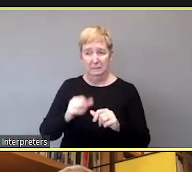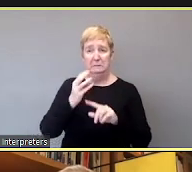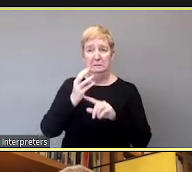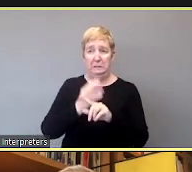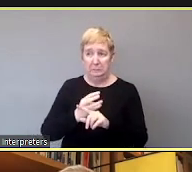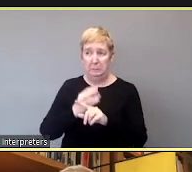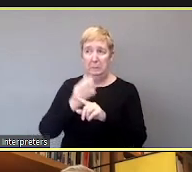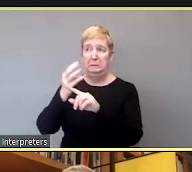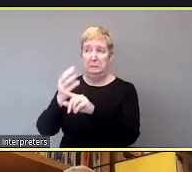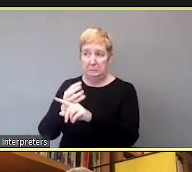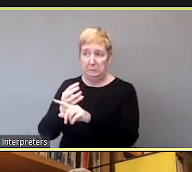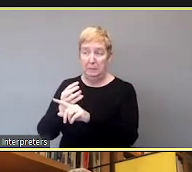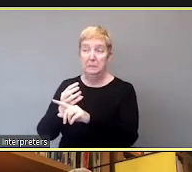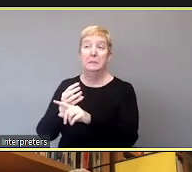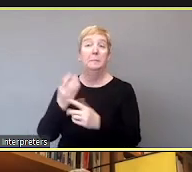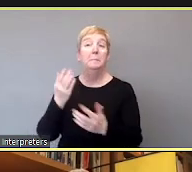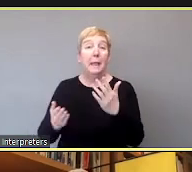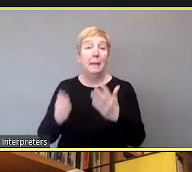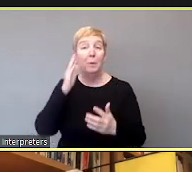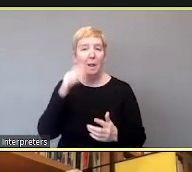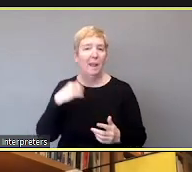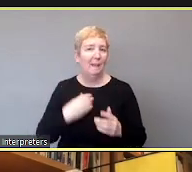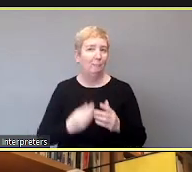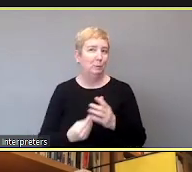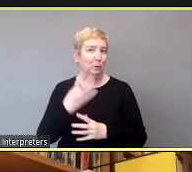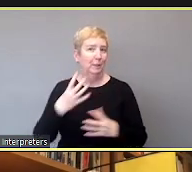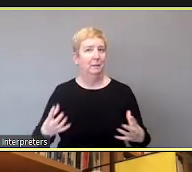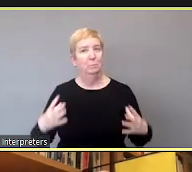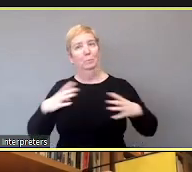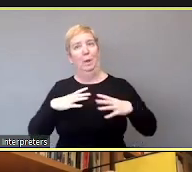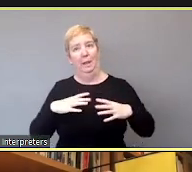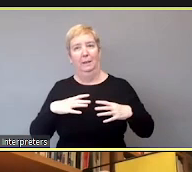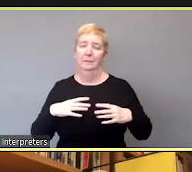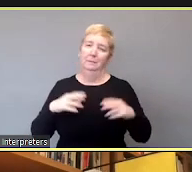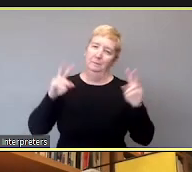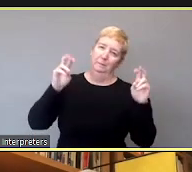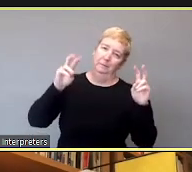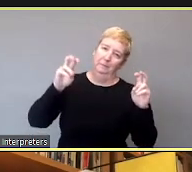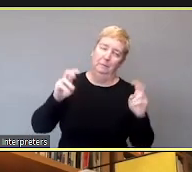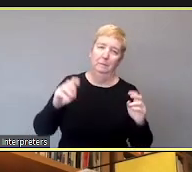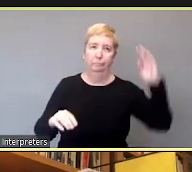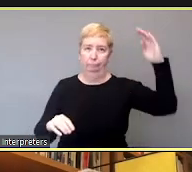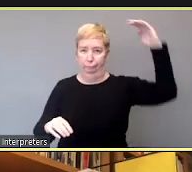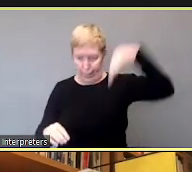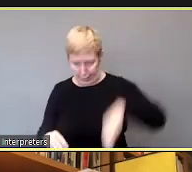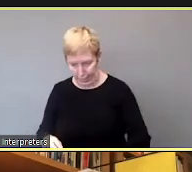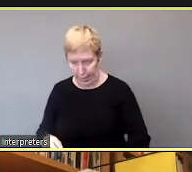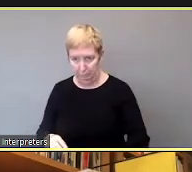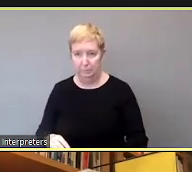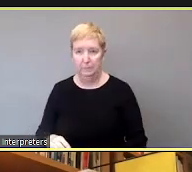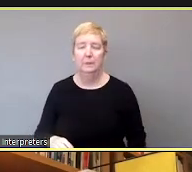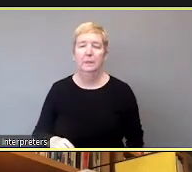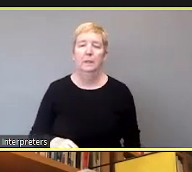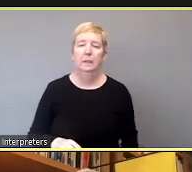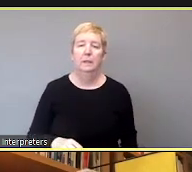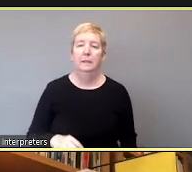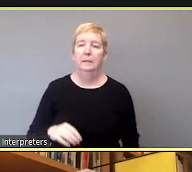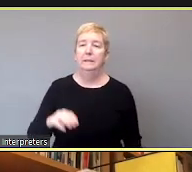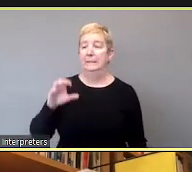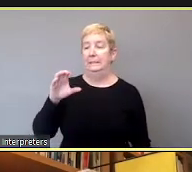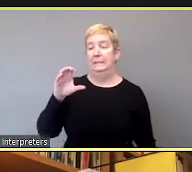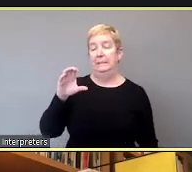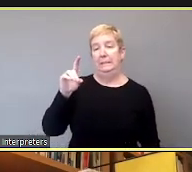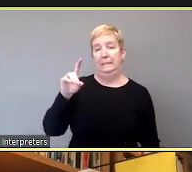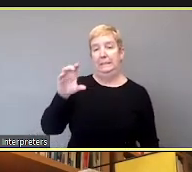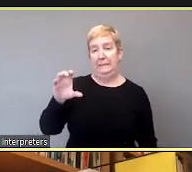bit of a spring break with that low case count. You can see what the CDC considers to be high spread rates